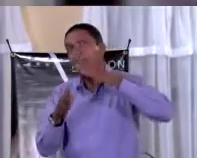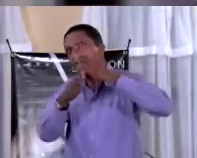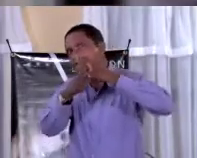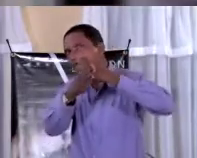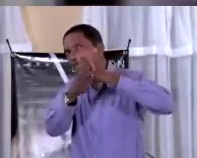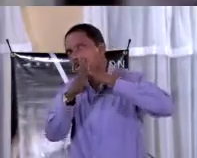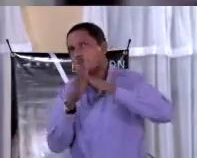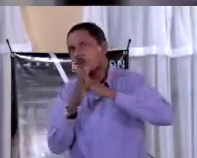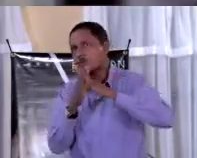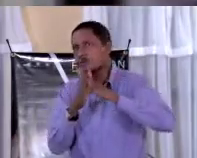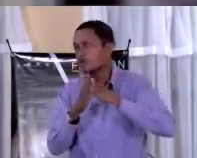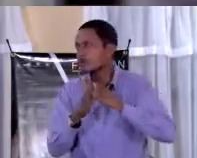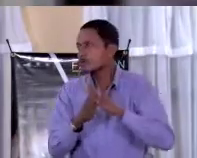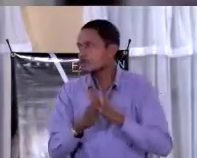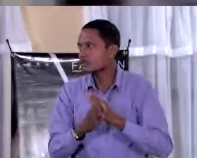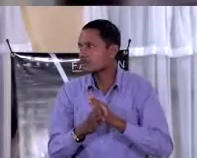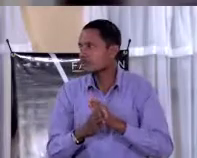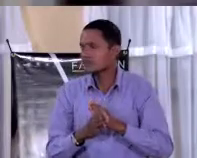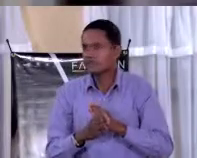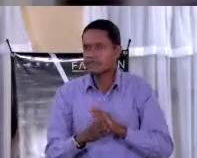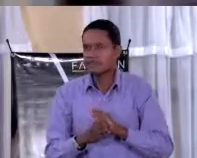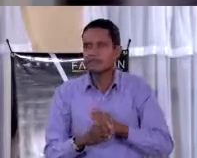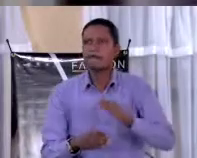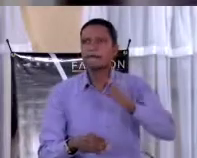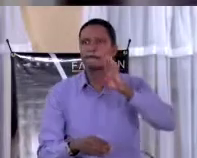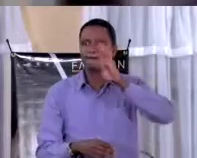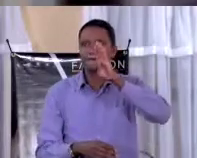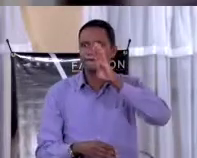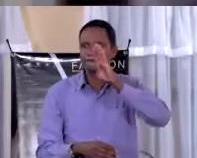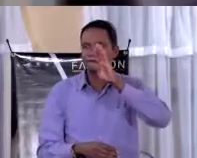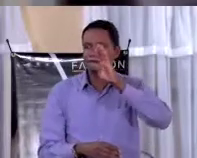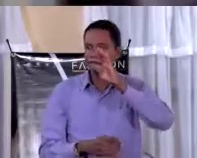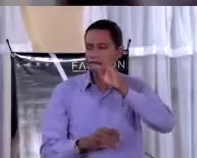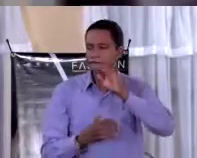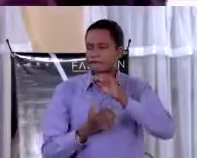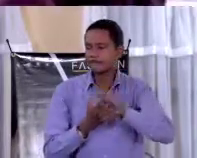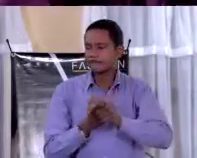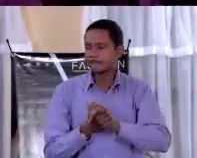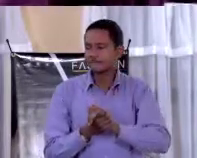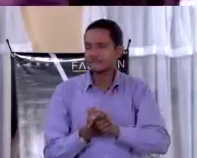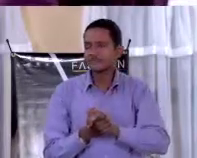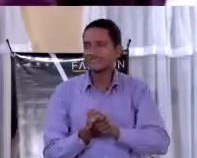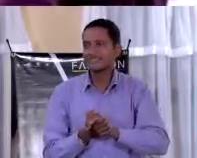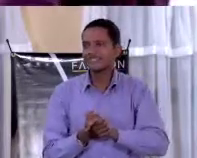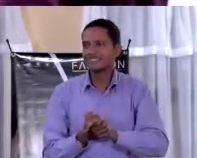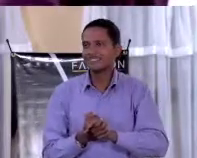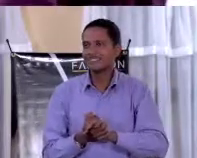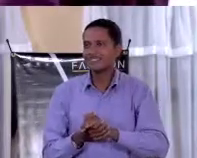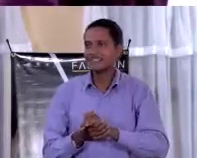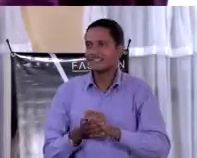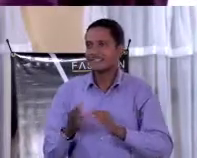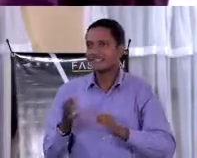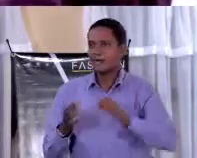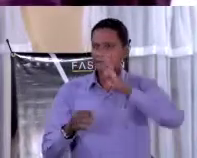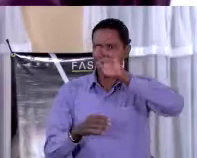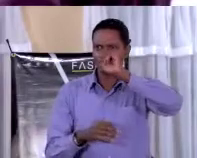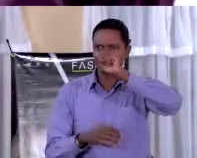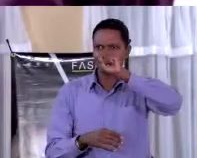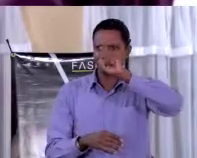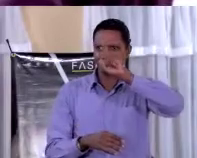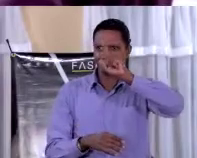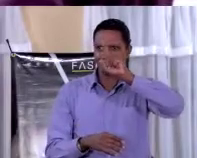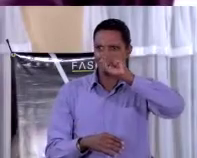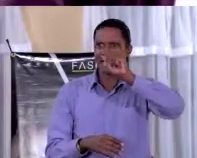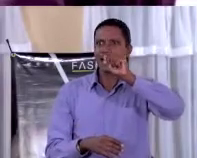it, it's better you do a good Caribbean dance and scintillate the world. You know, because all